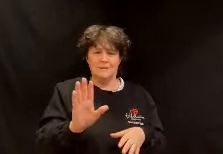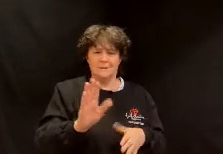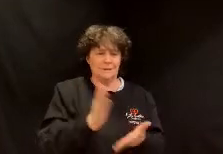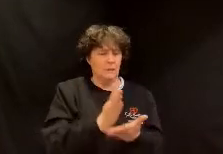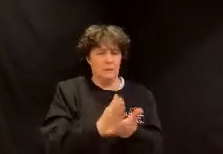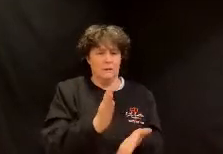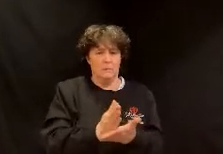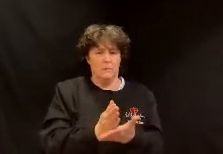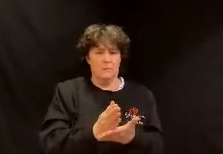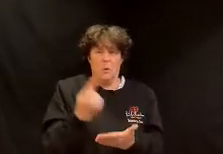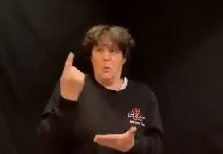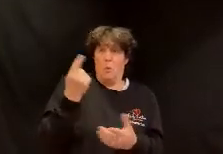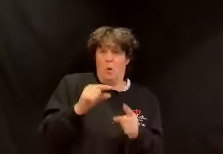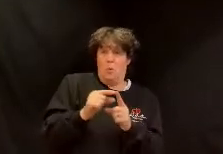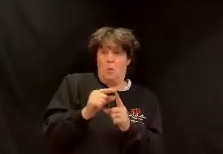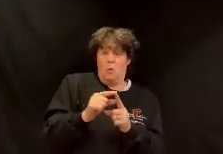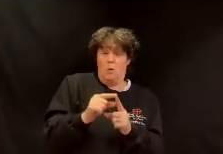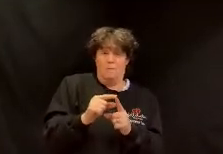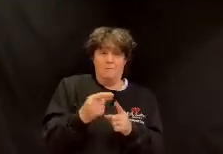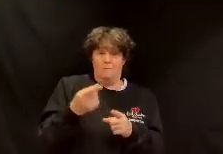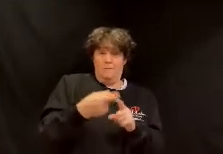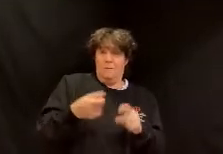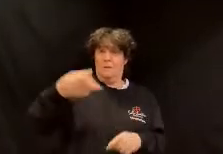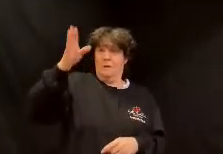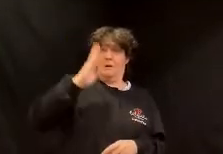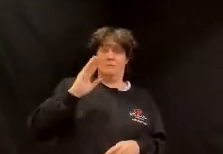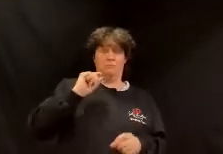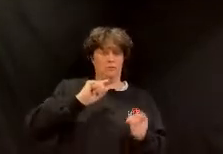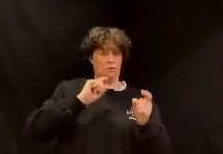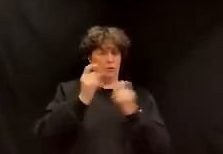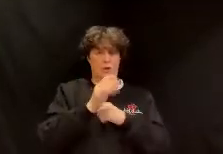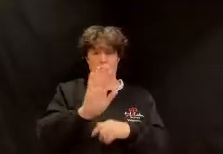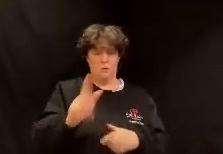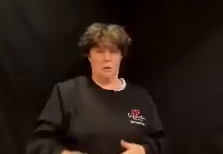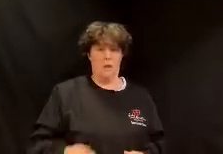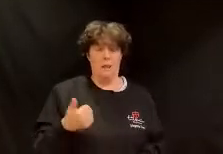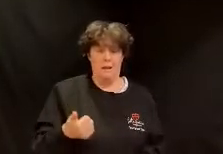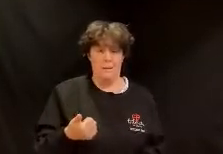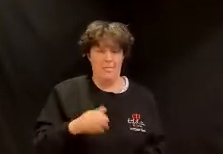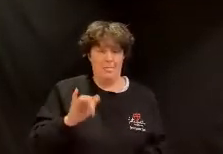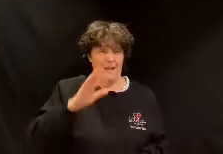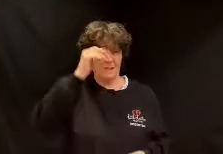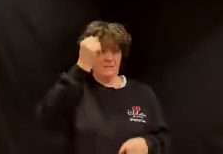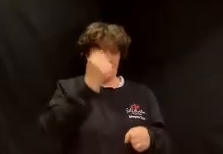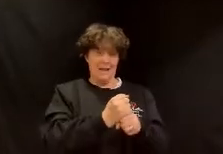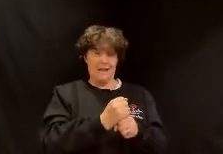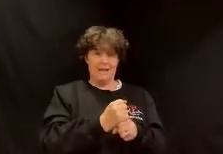One word from God can change your life. Because that's where faith comes. Faith comes by what?